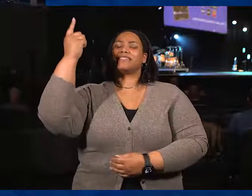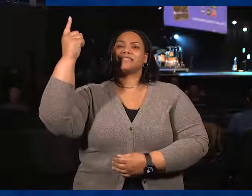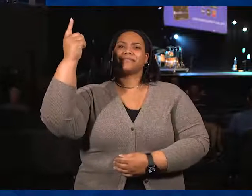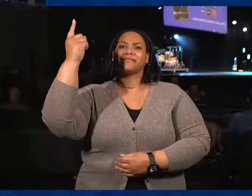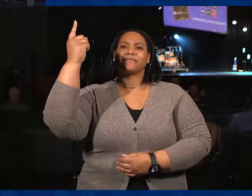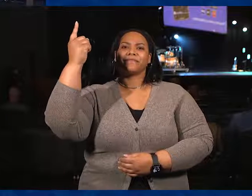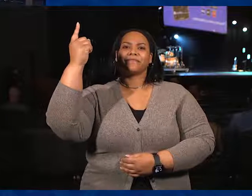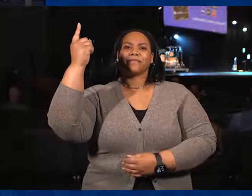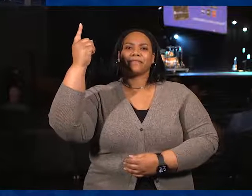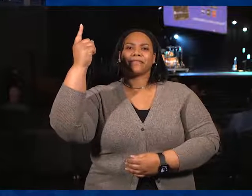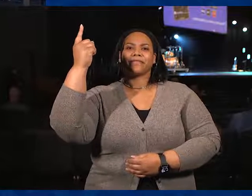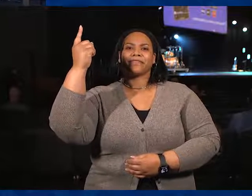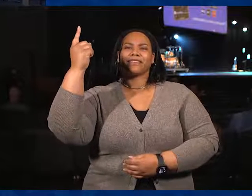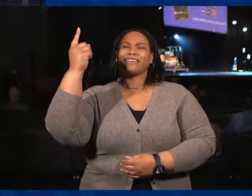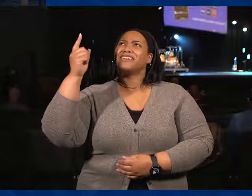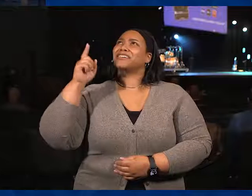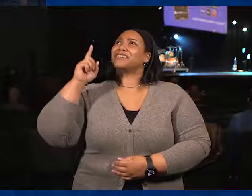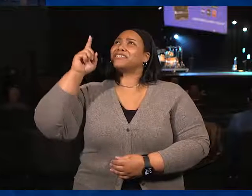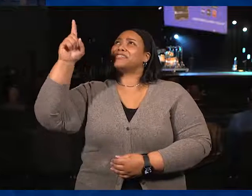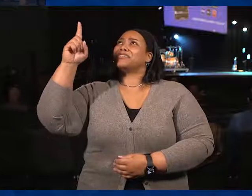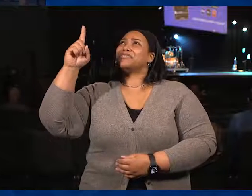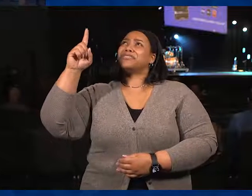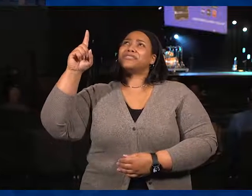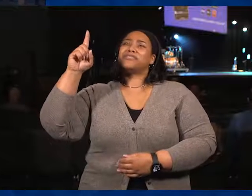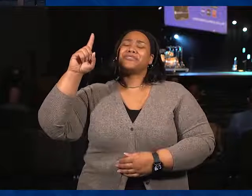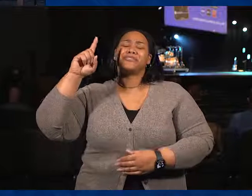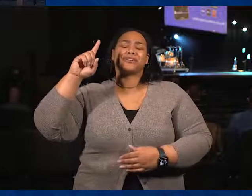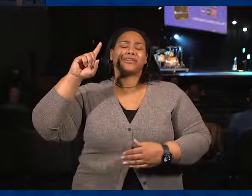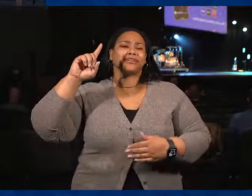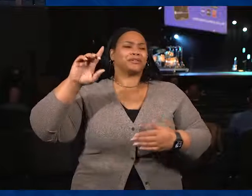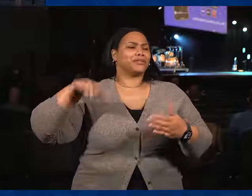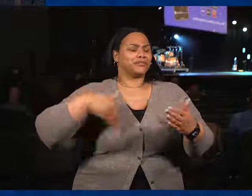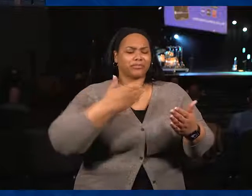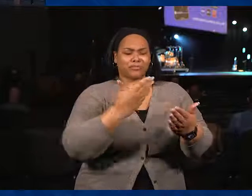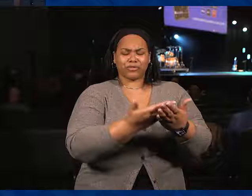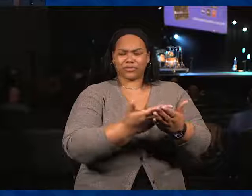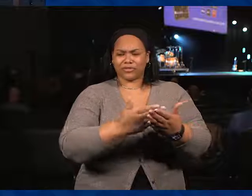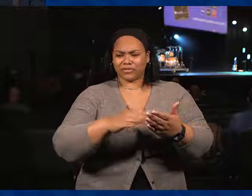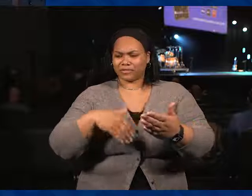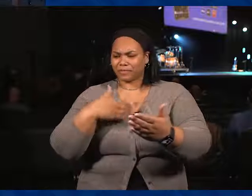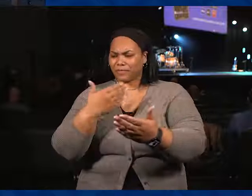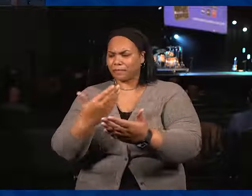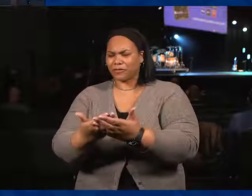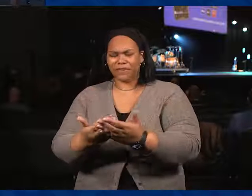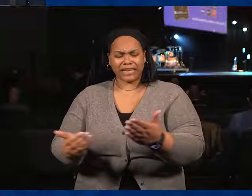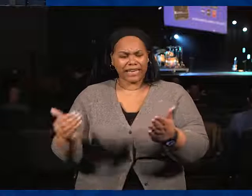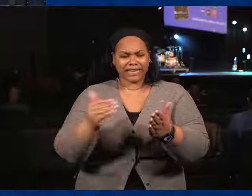trust him, how I proved him.